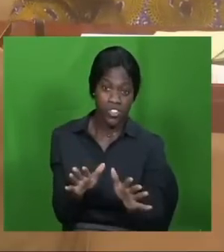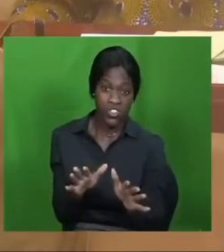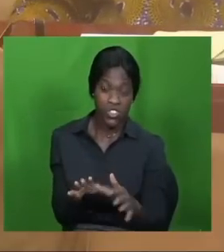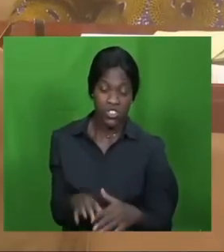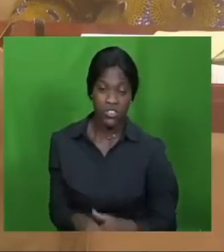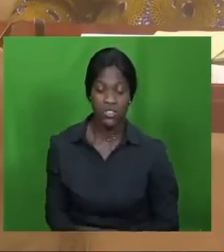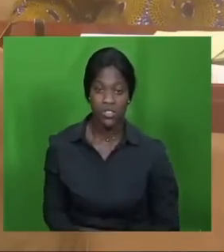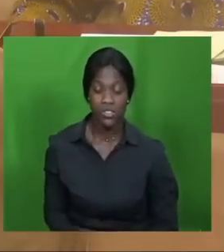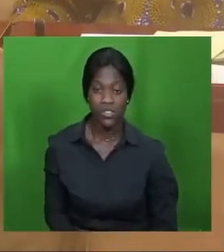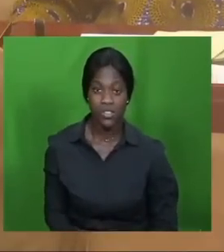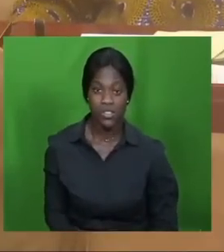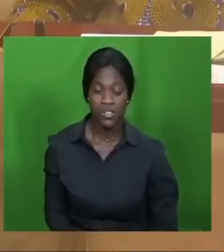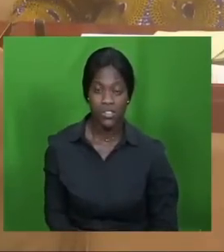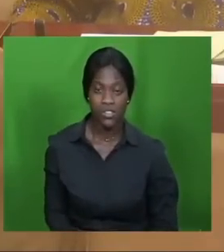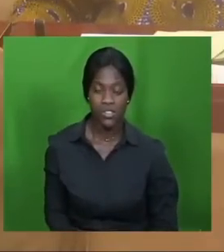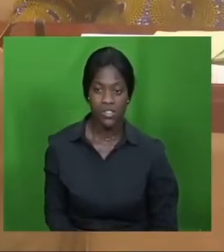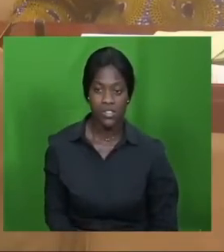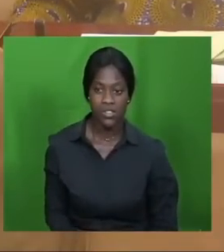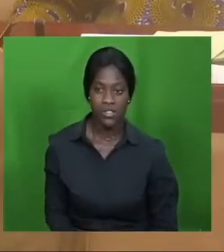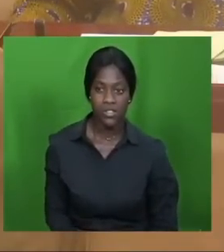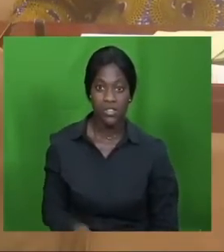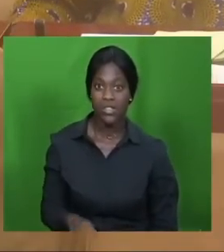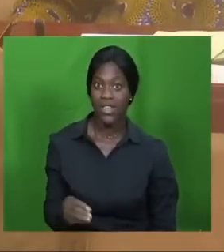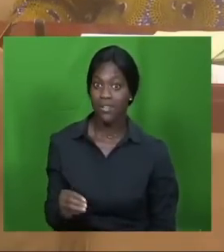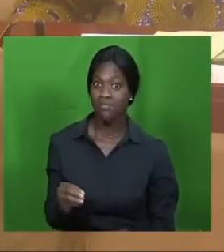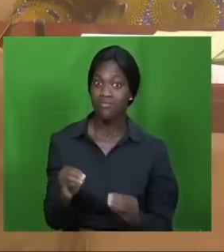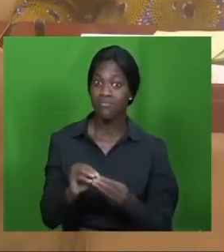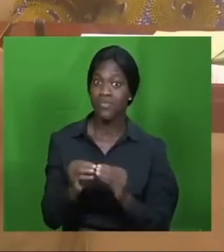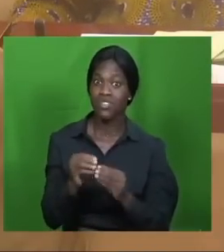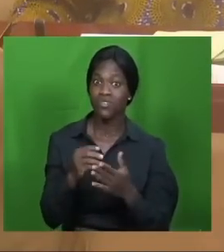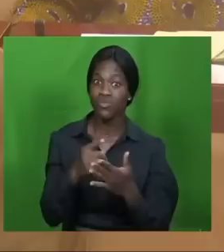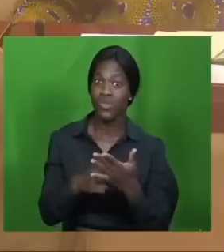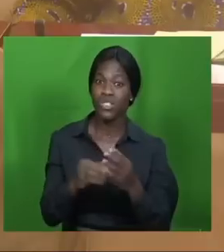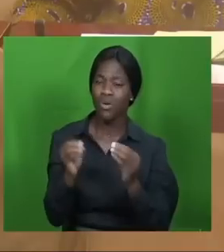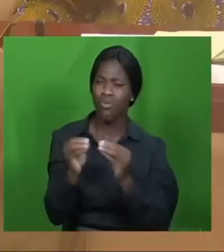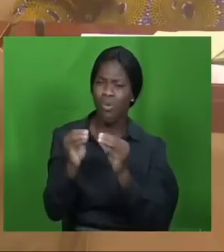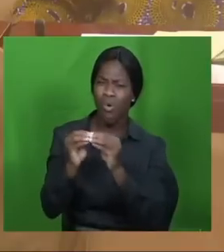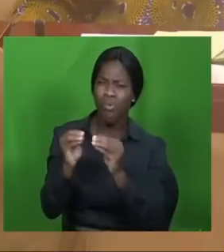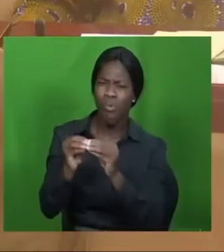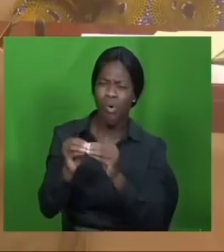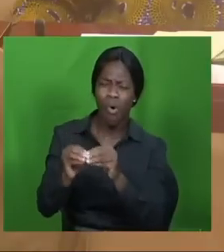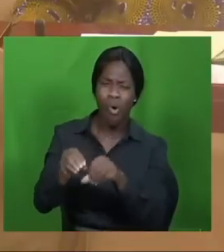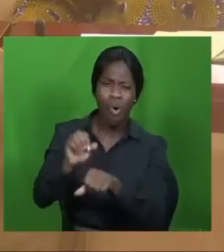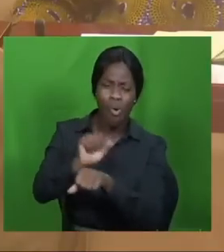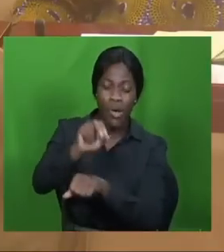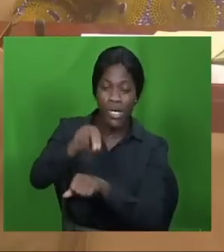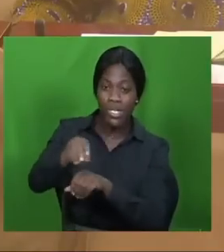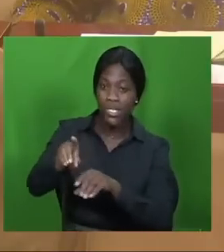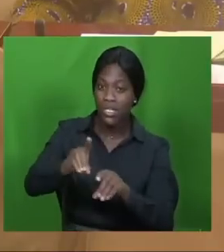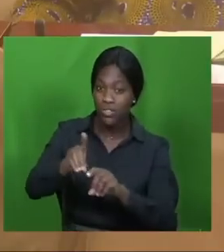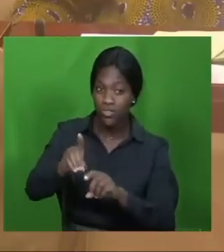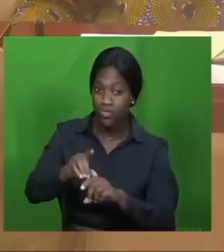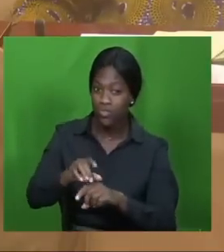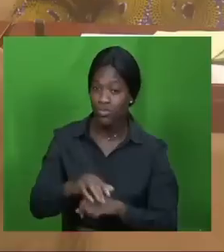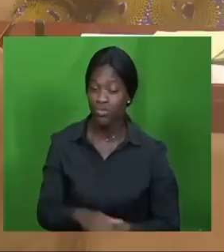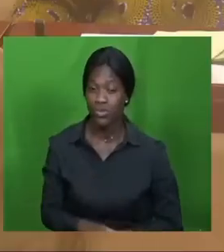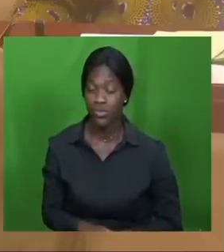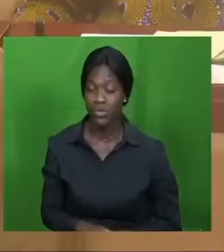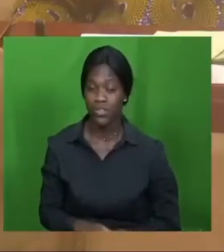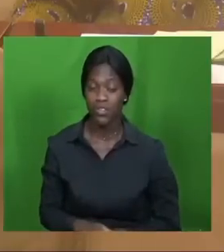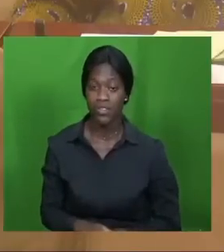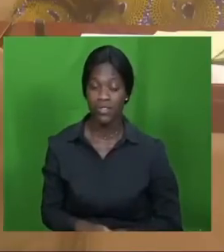46.3% complete. That's a long way to go in relation to an institution of